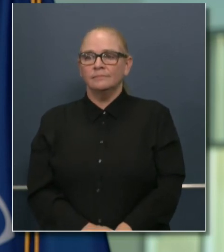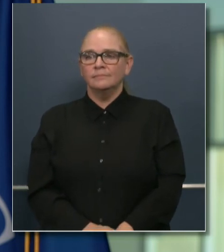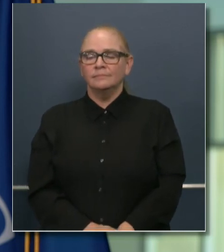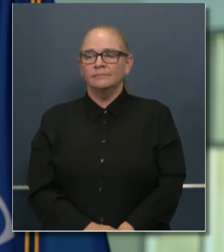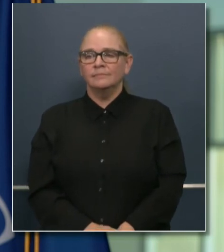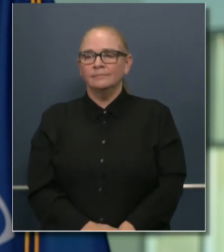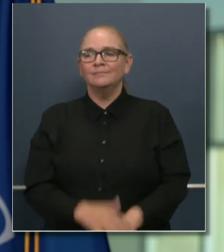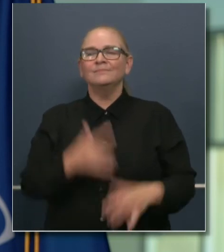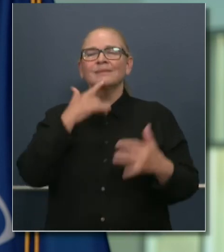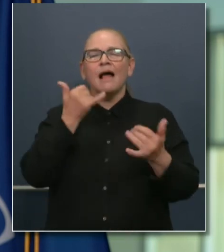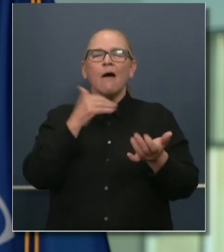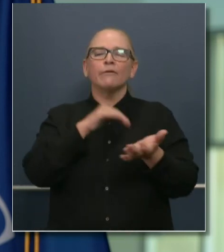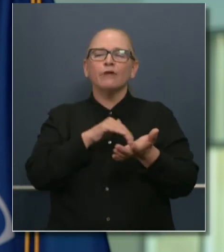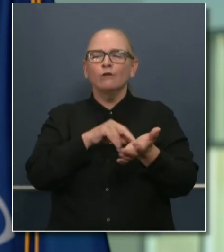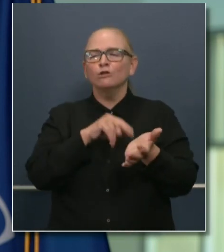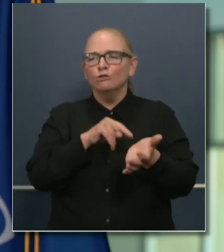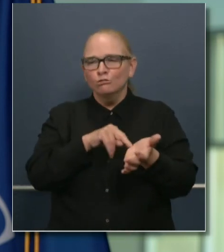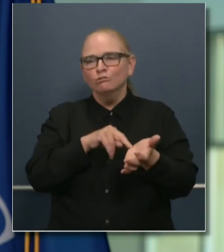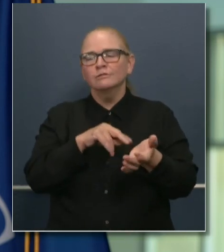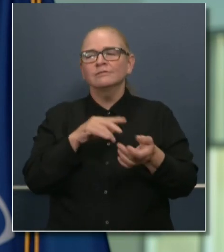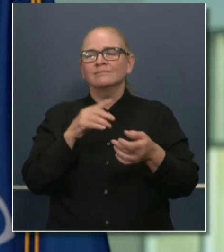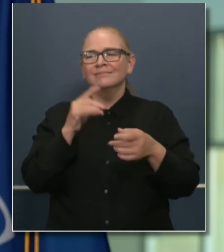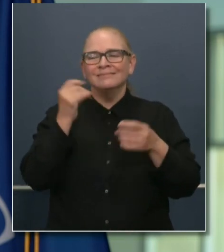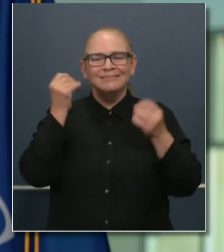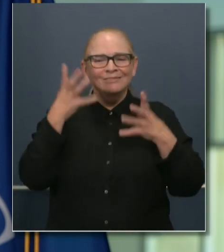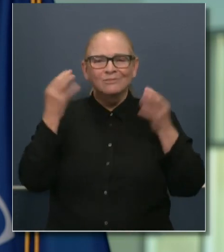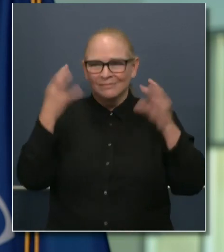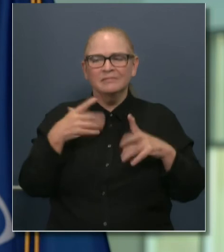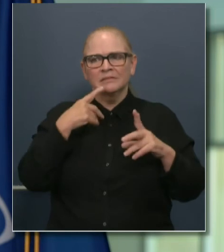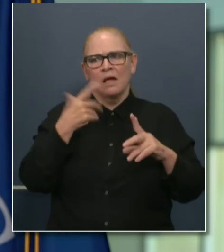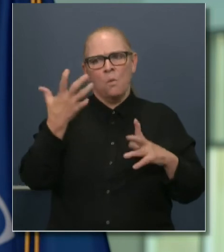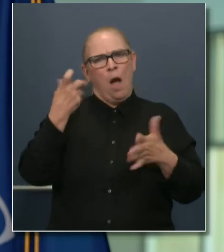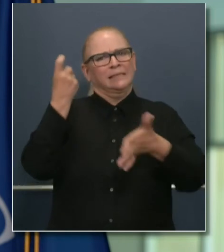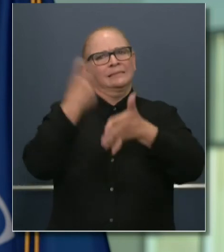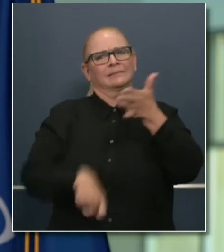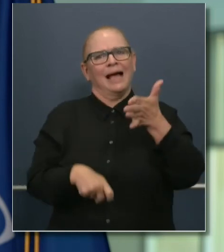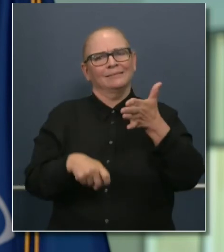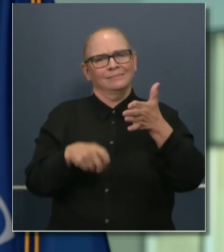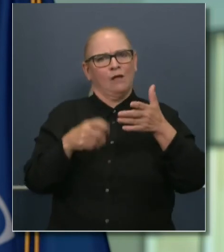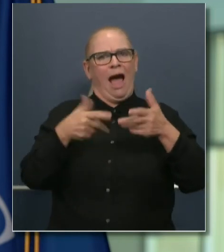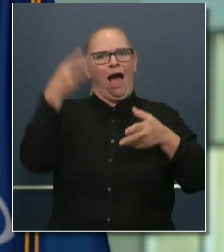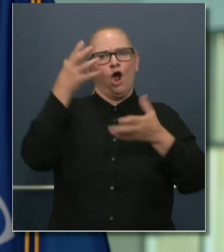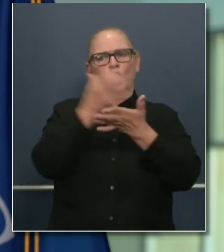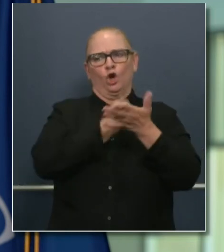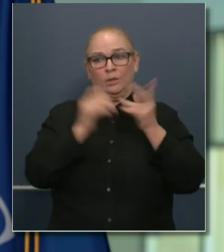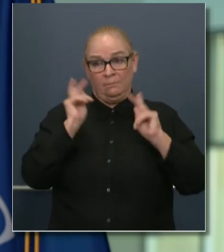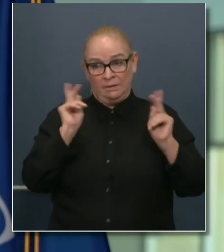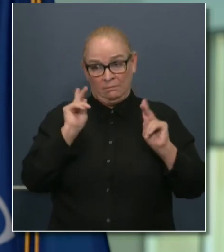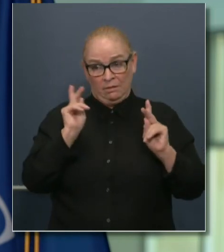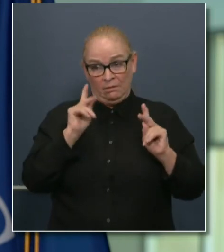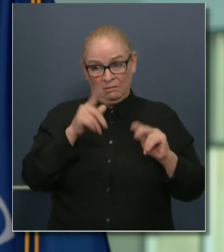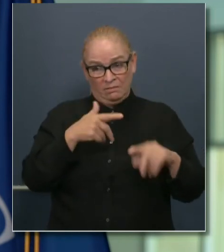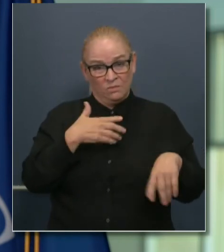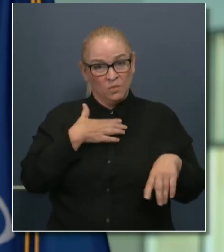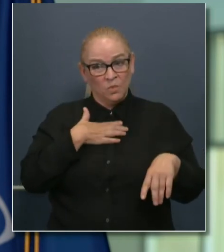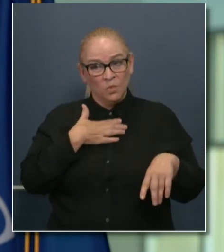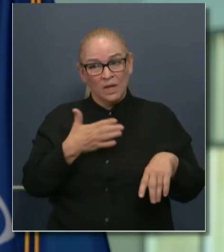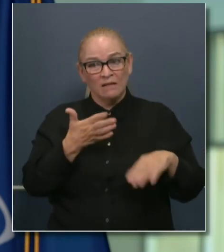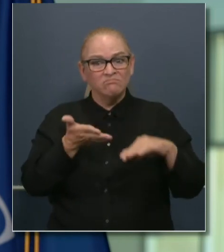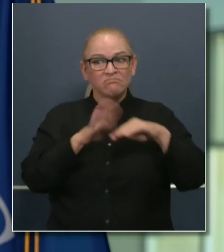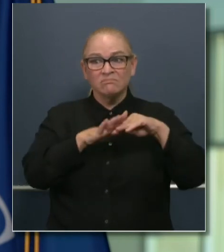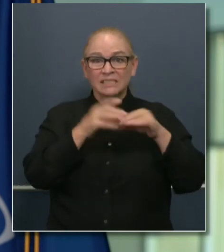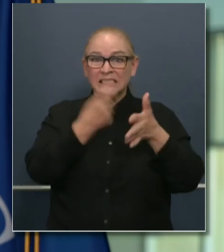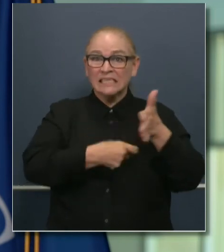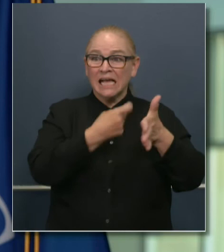able to get back to school safely. I am curious to know if you would be willing to entertain an increase in taxes on California's